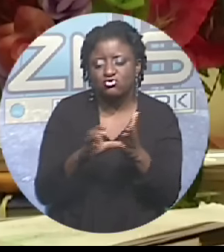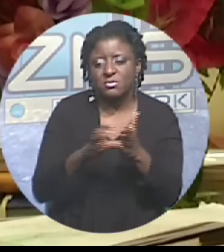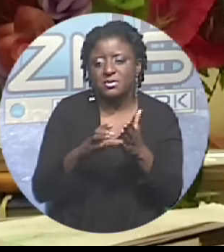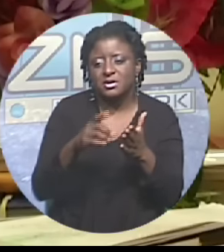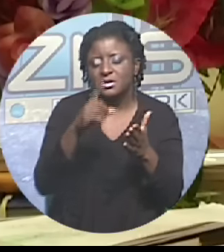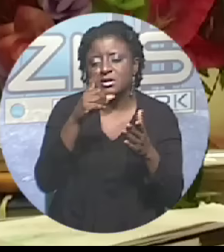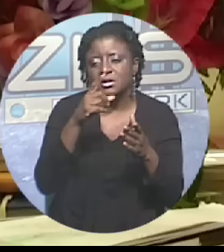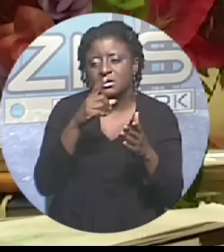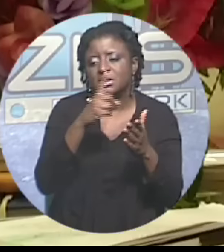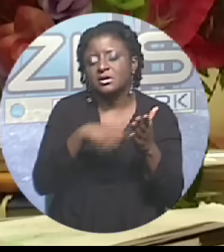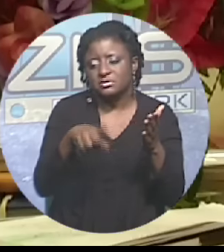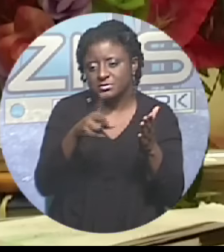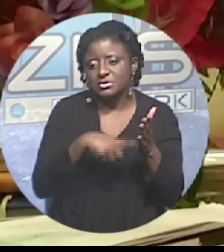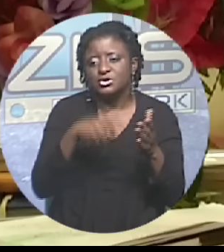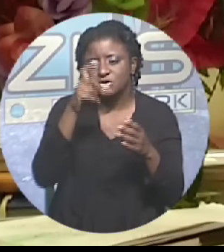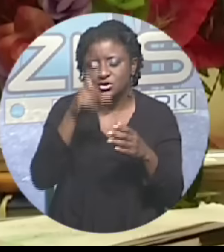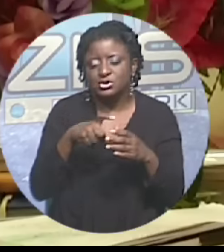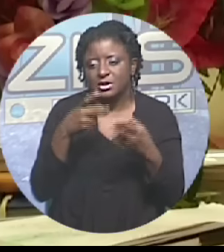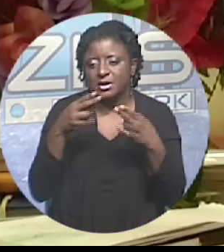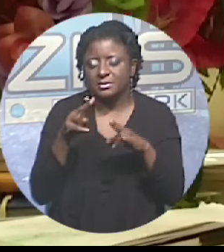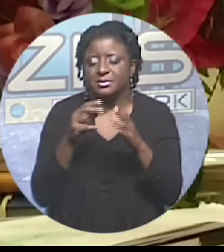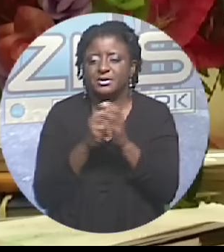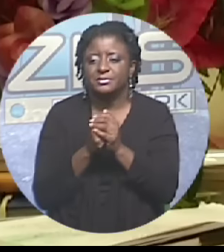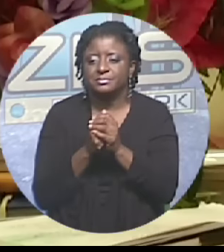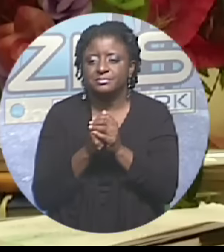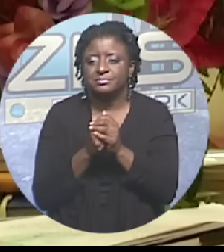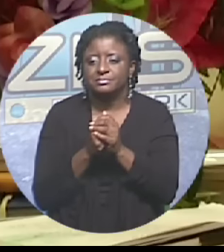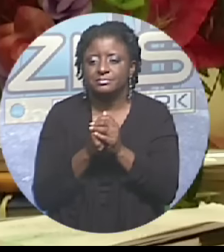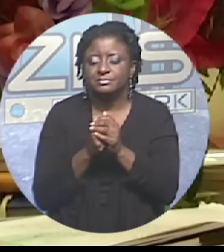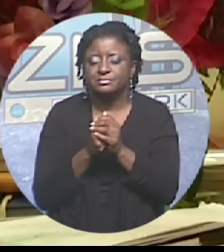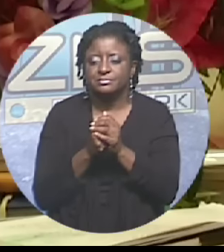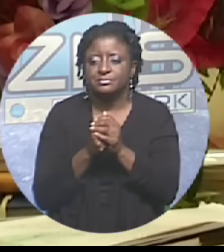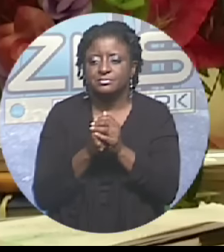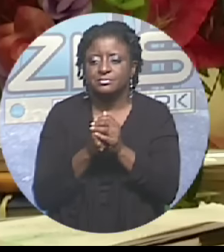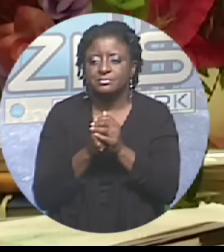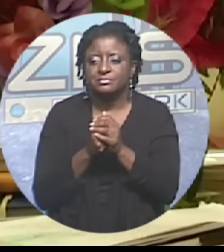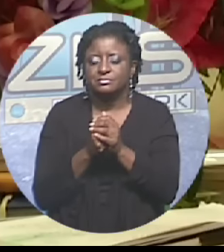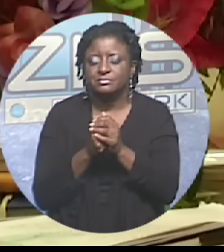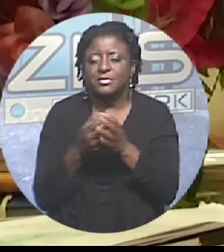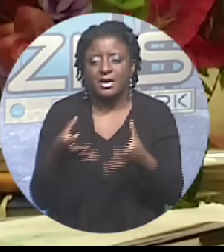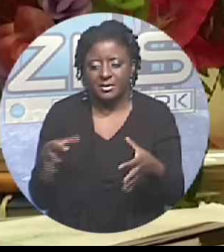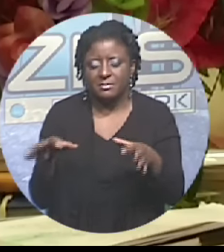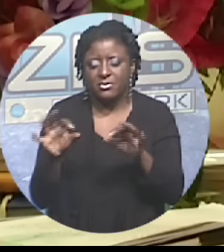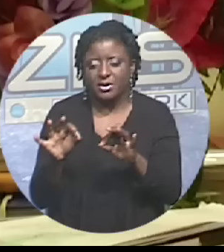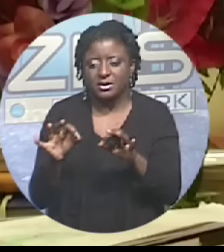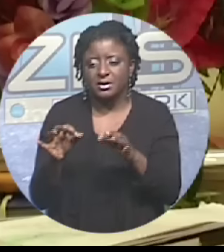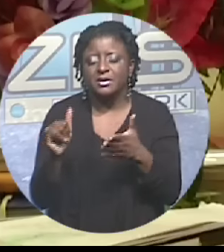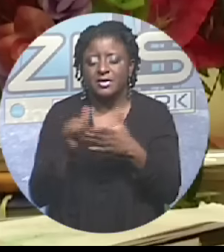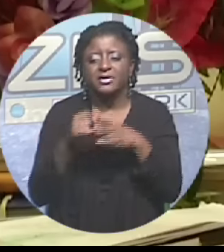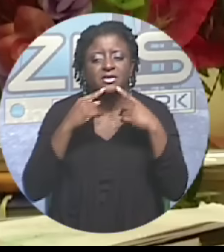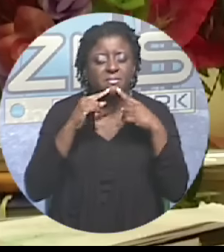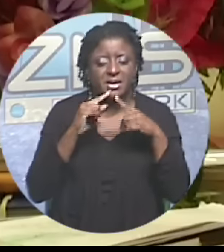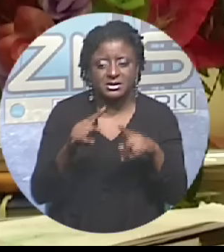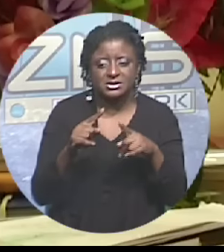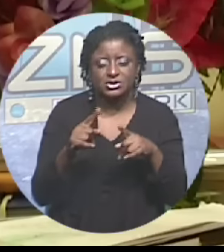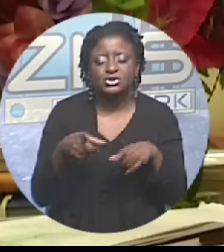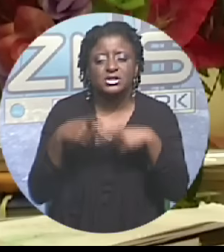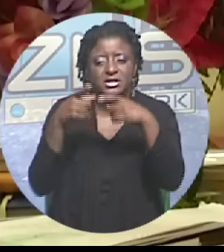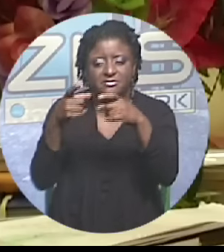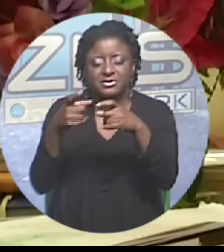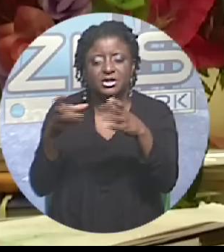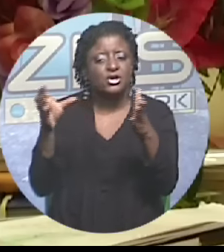pursued. So I think that's where we are. We're trying to, I think it's very important that the signal goes out